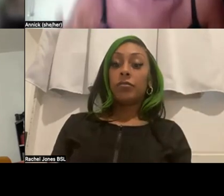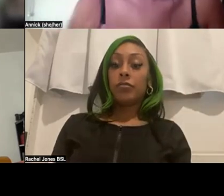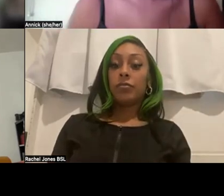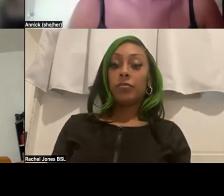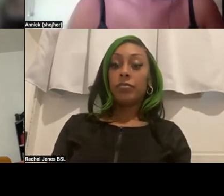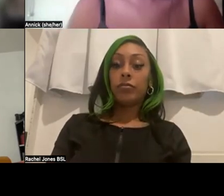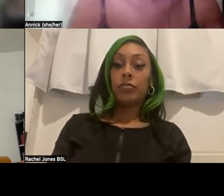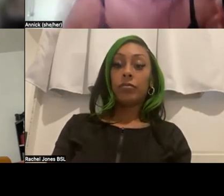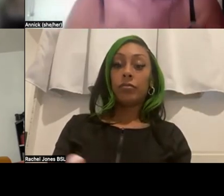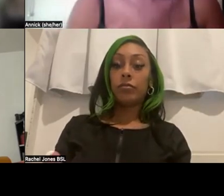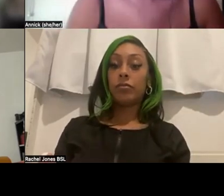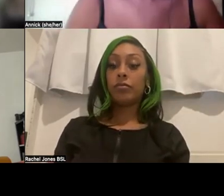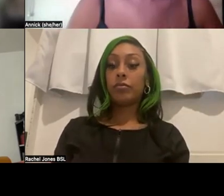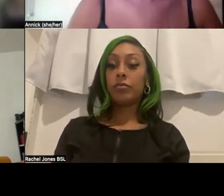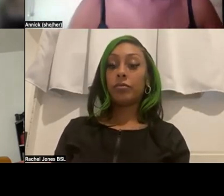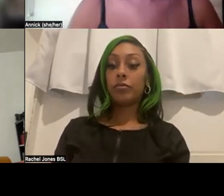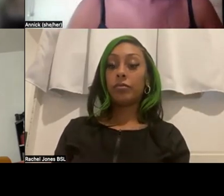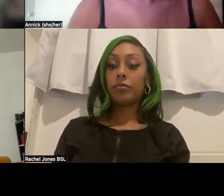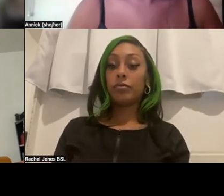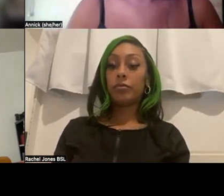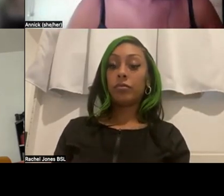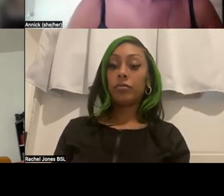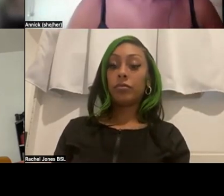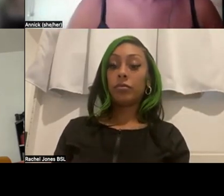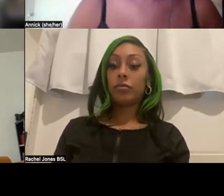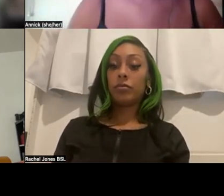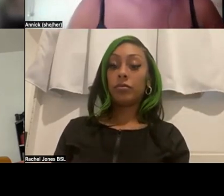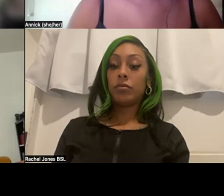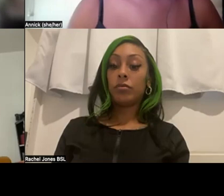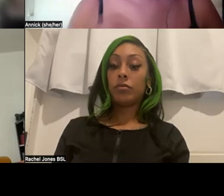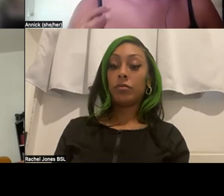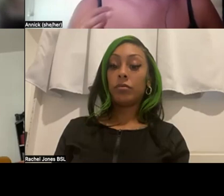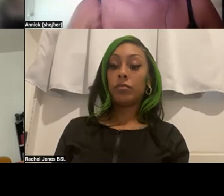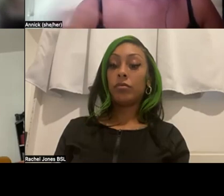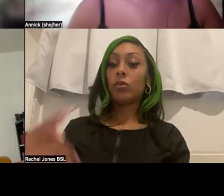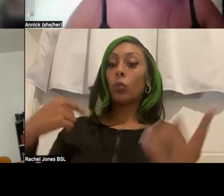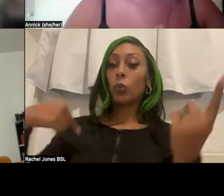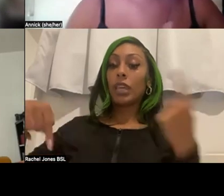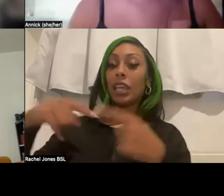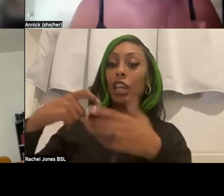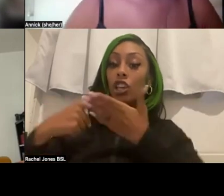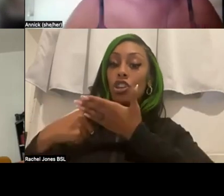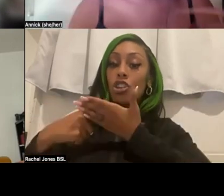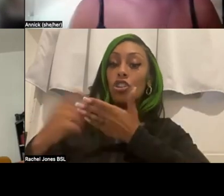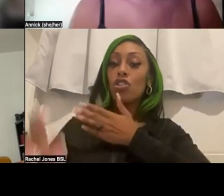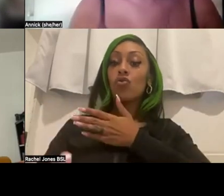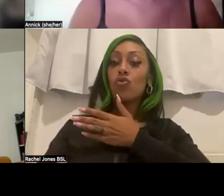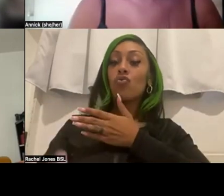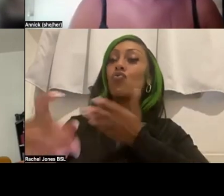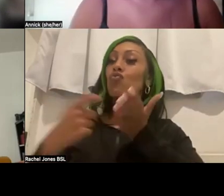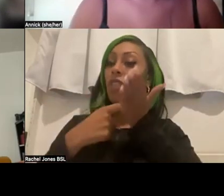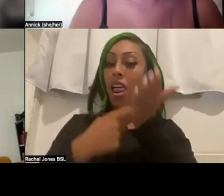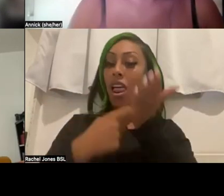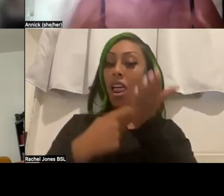these pre-notions that you go into when you work with young people. We relied on the work of many, many Black and